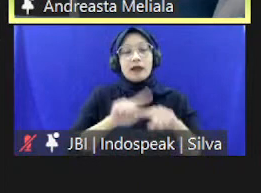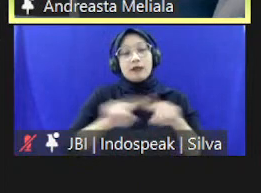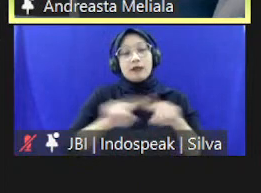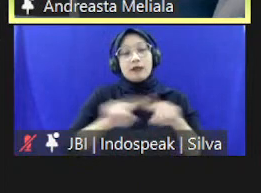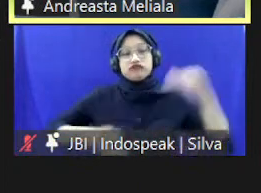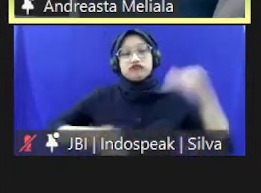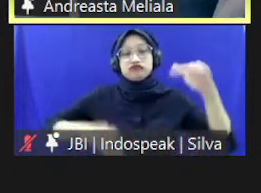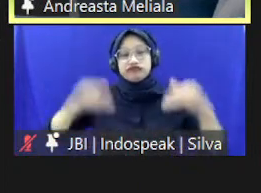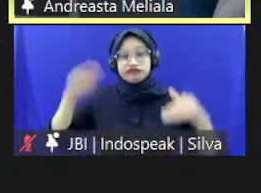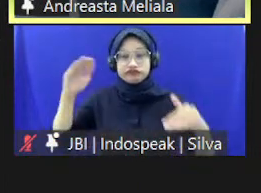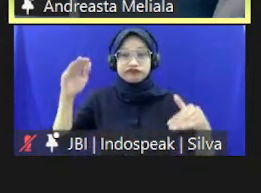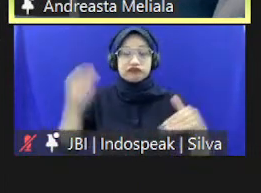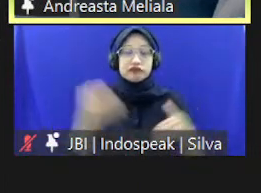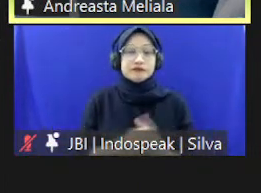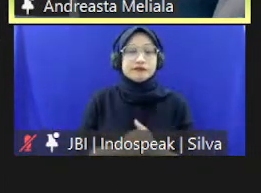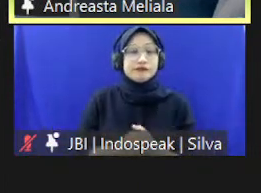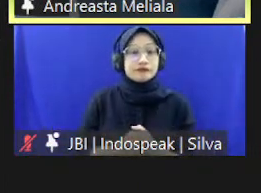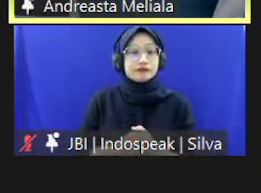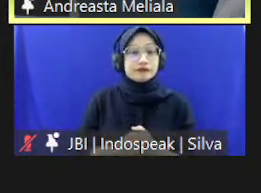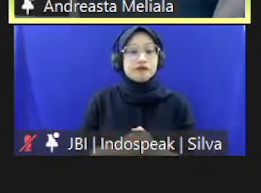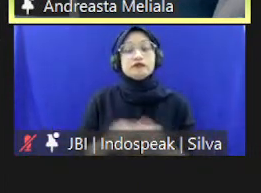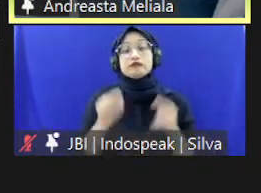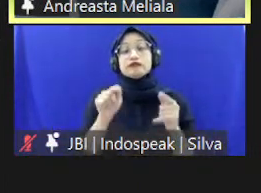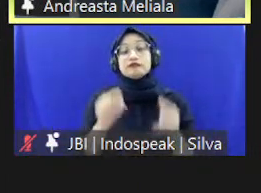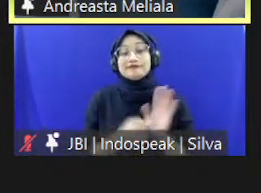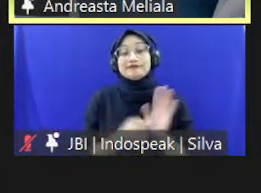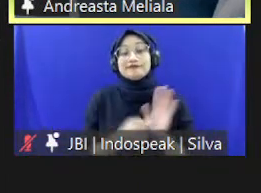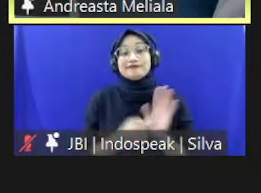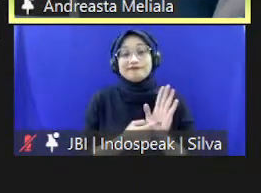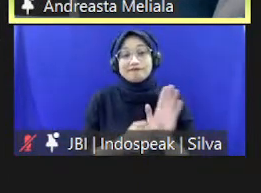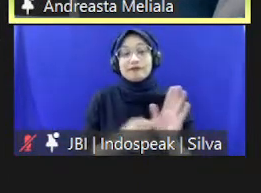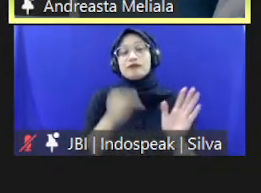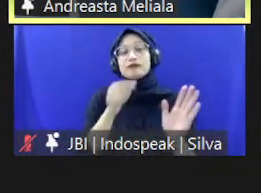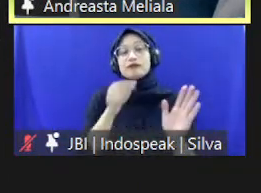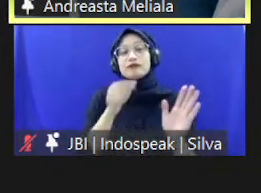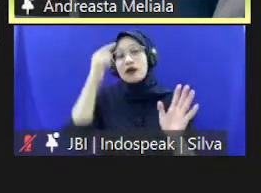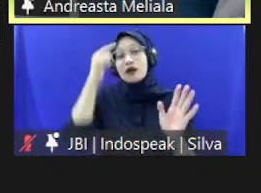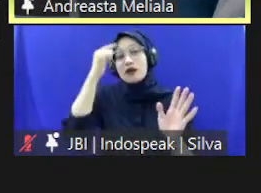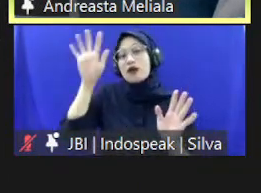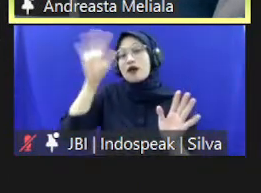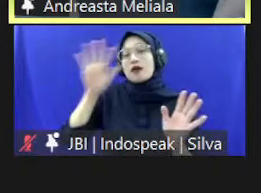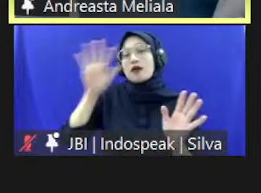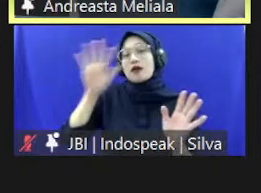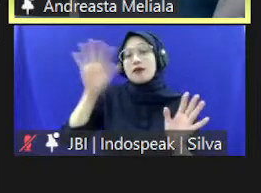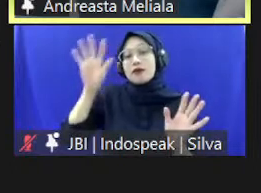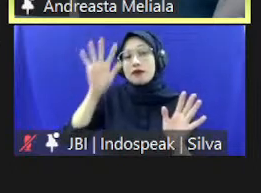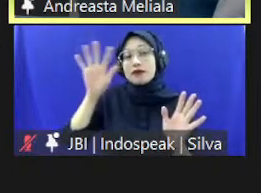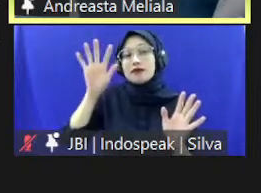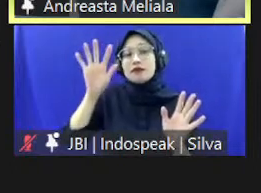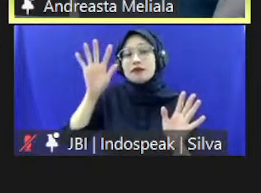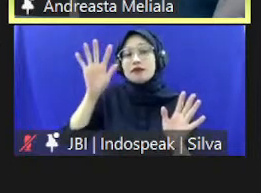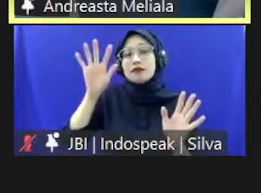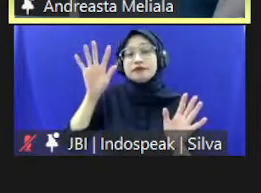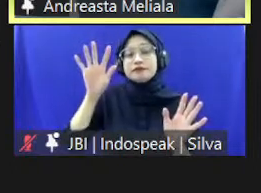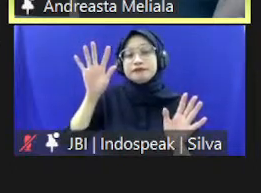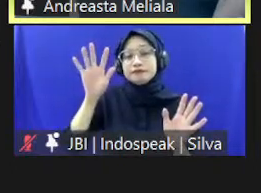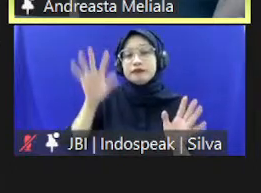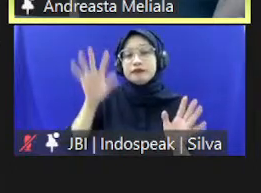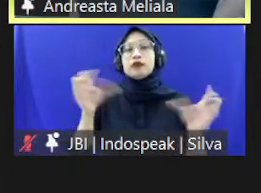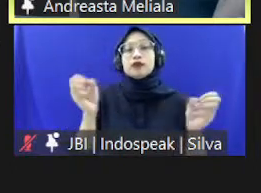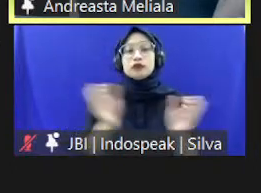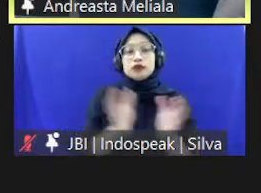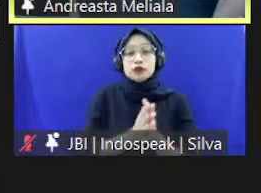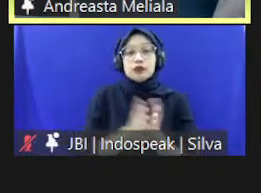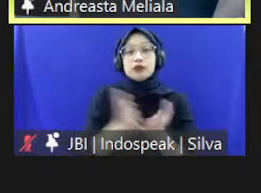is to give illustration about the coverage of medical specialist